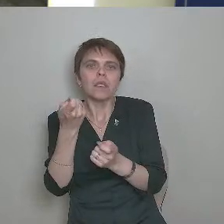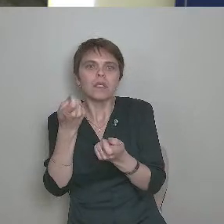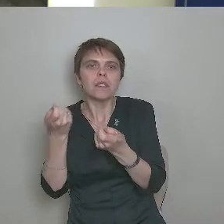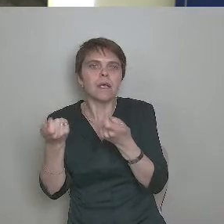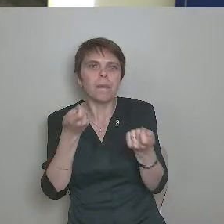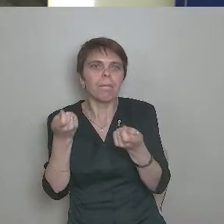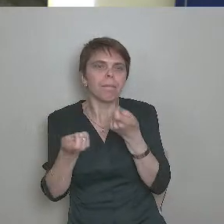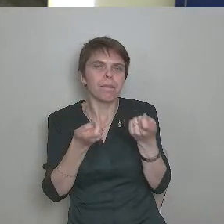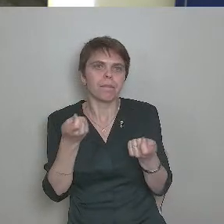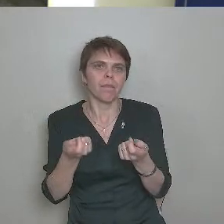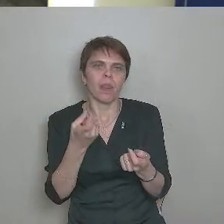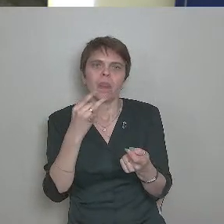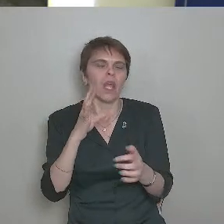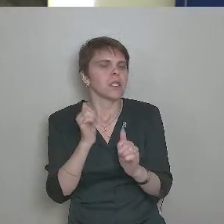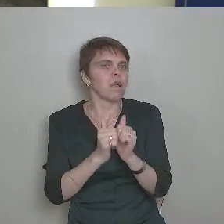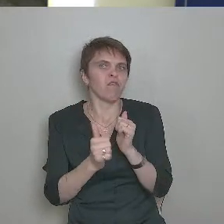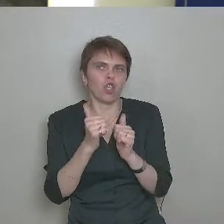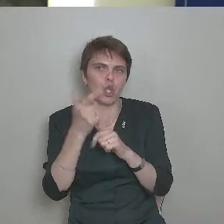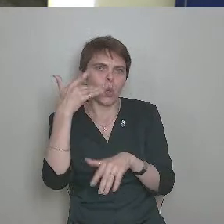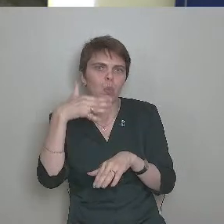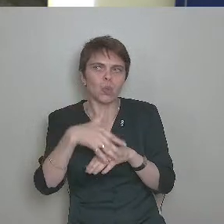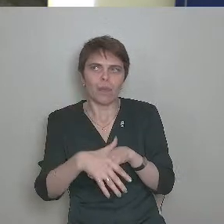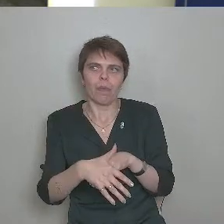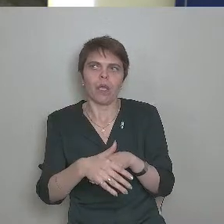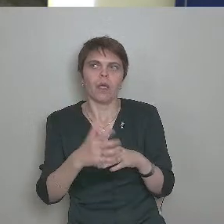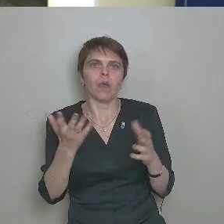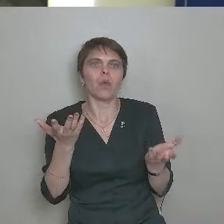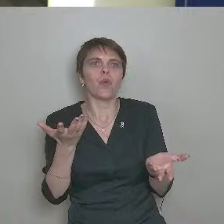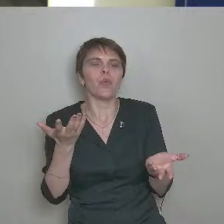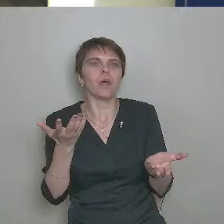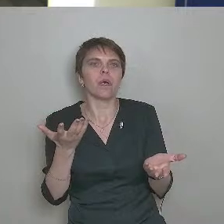these nuances? Not always.